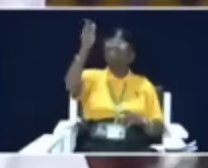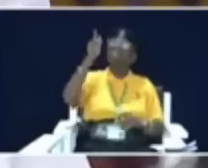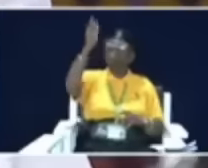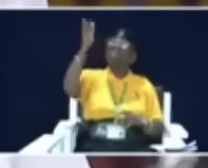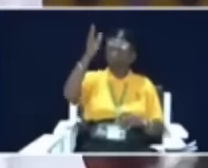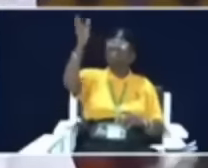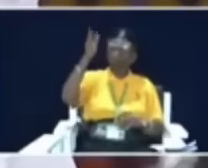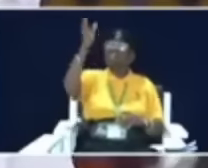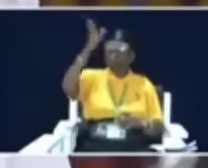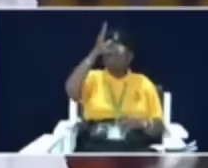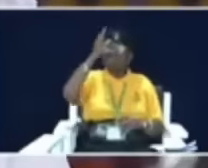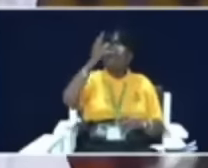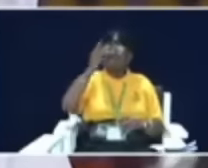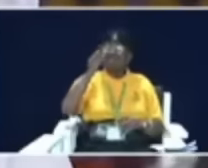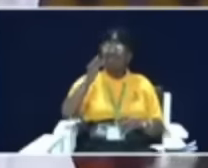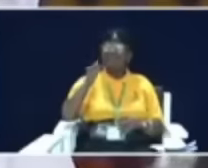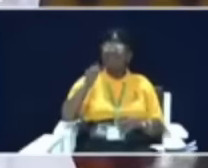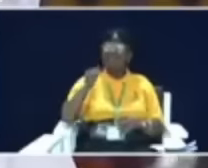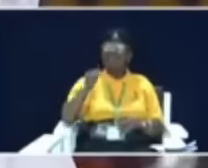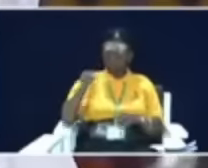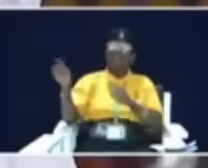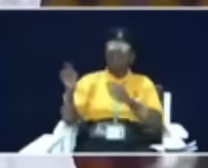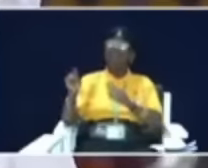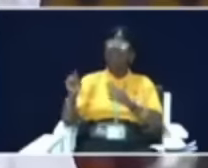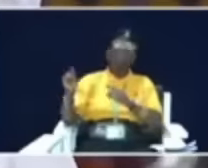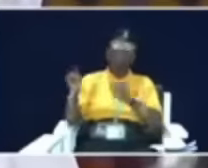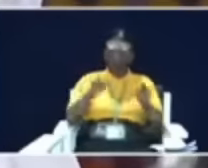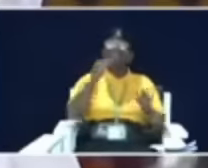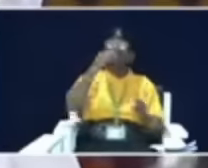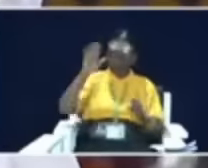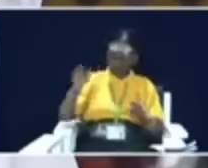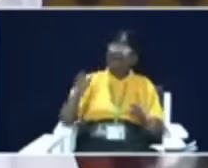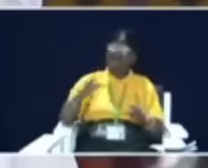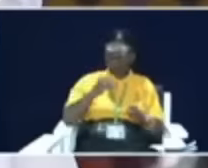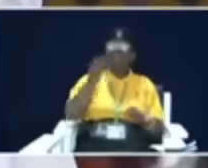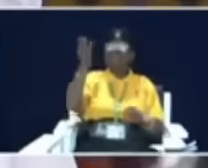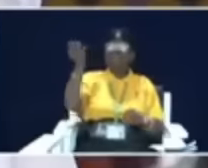But then there is a wall created by a curse